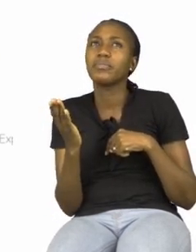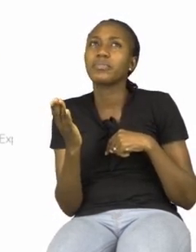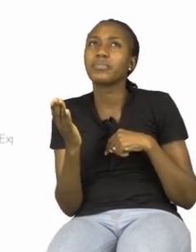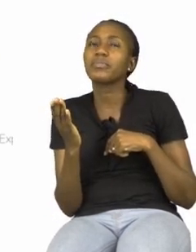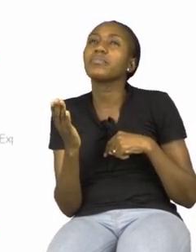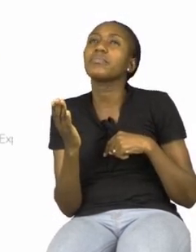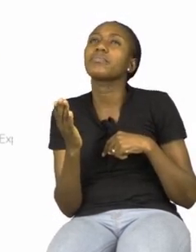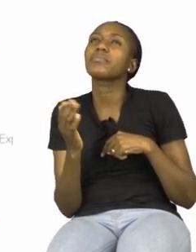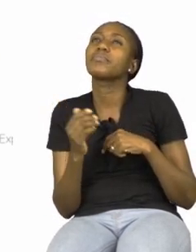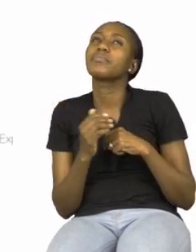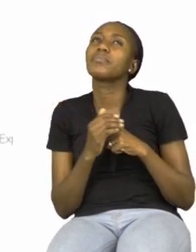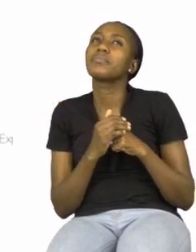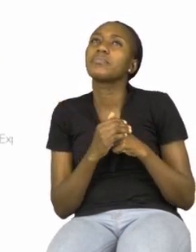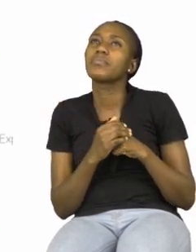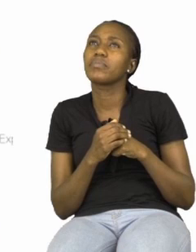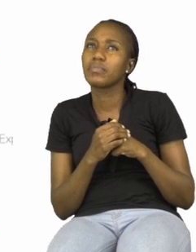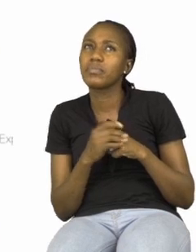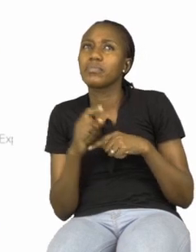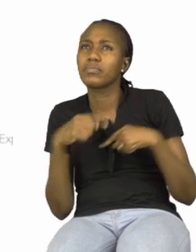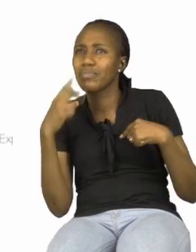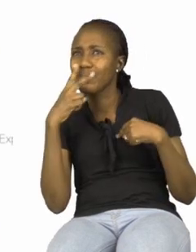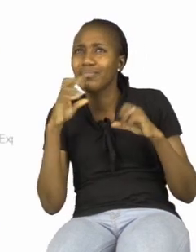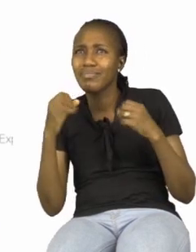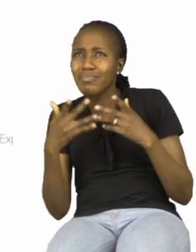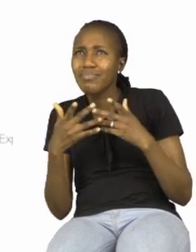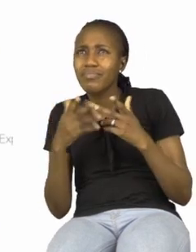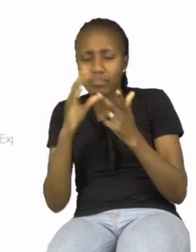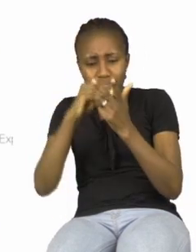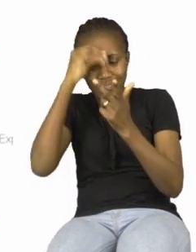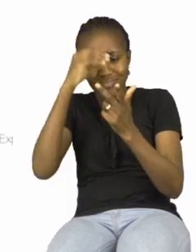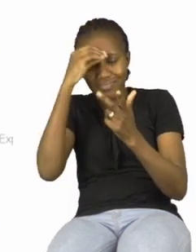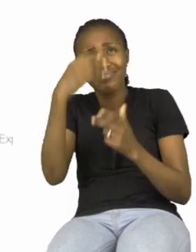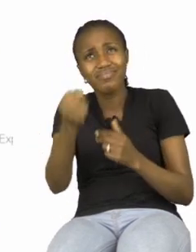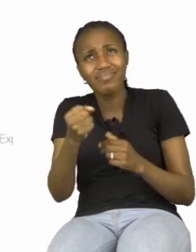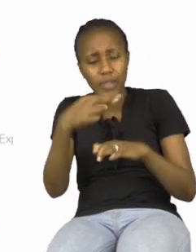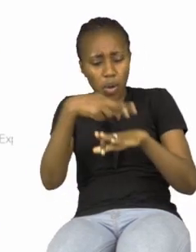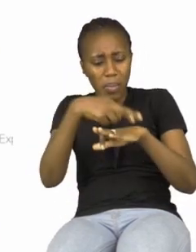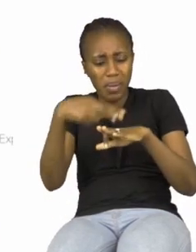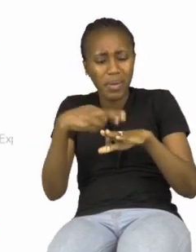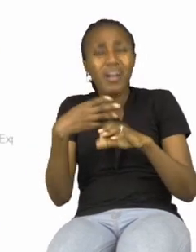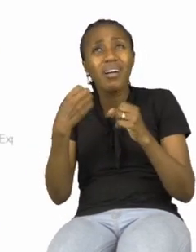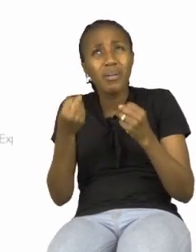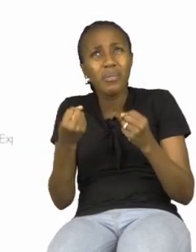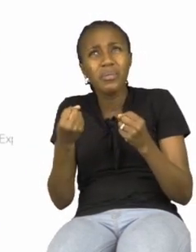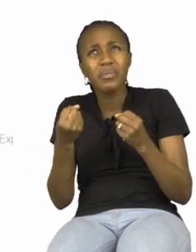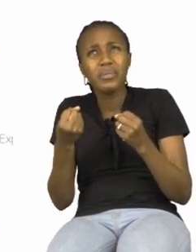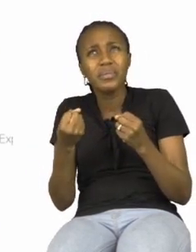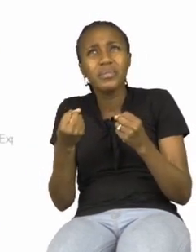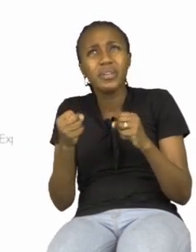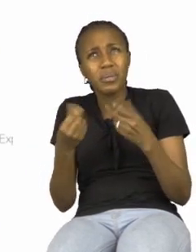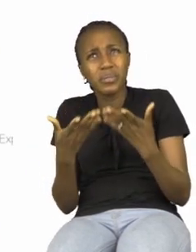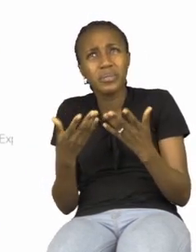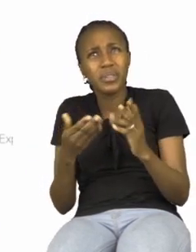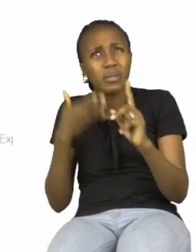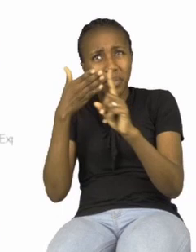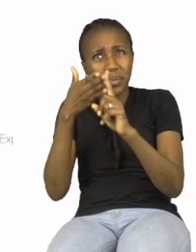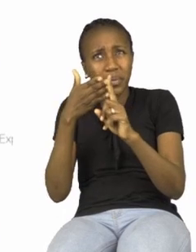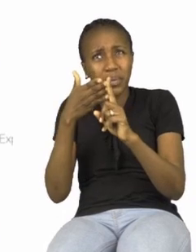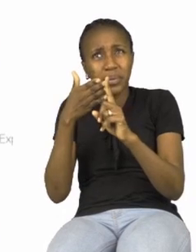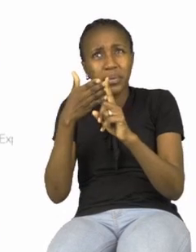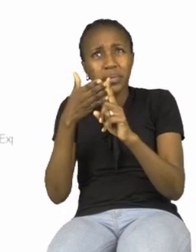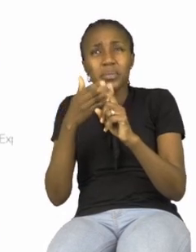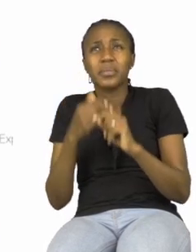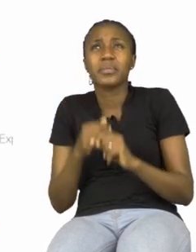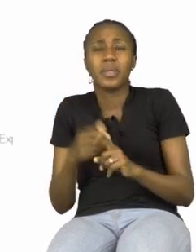to see how many students have we reached, how many regions have we reached, and we then encourage and try and assist with